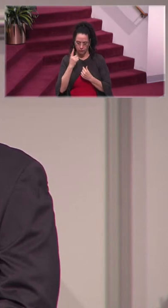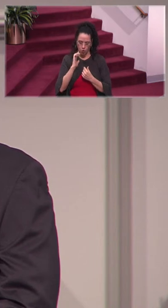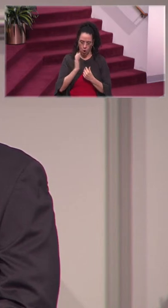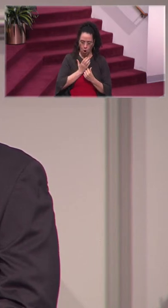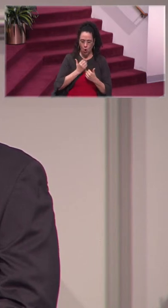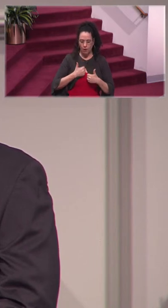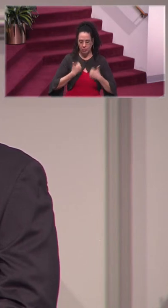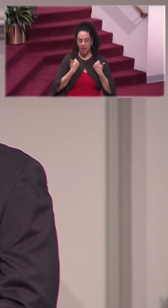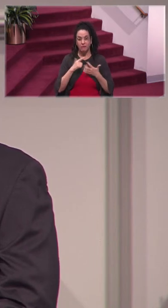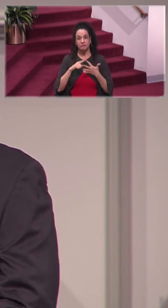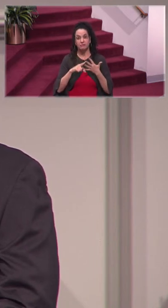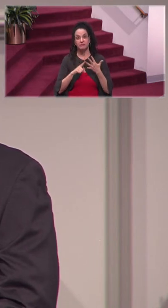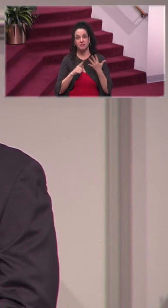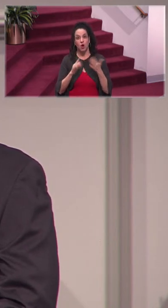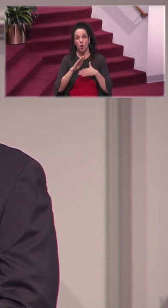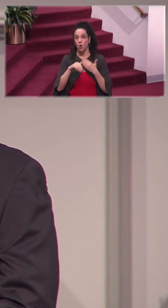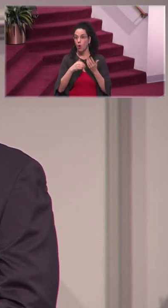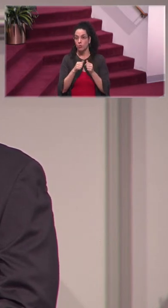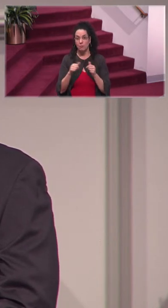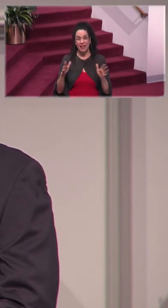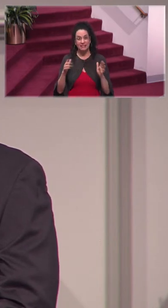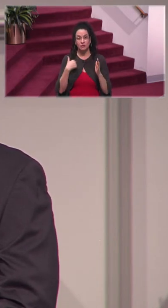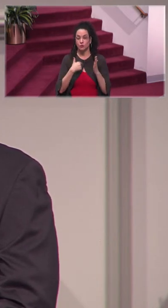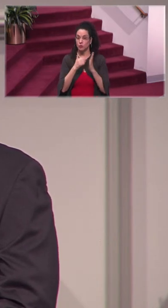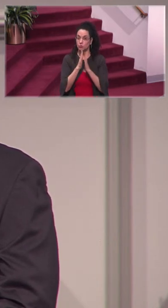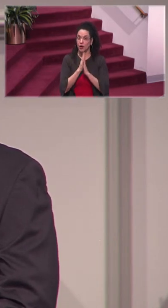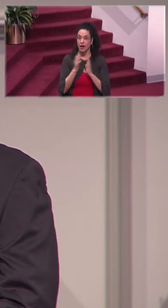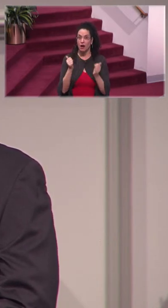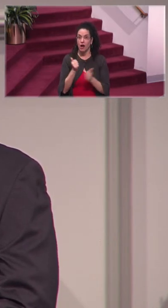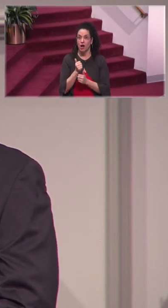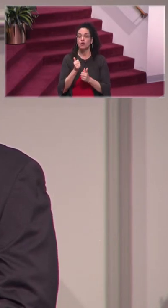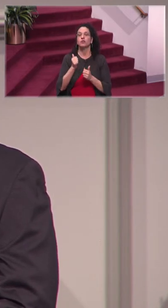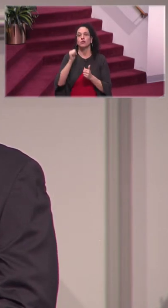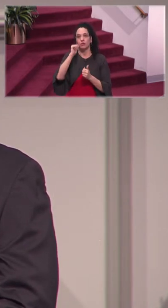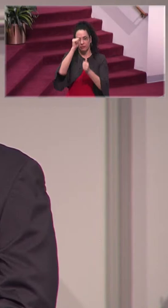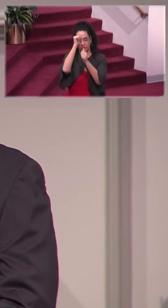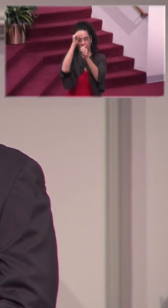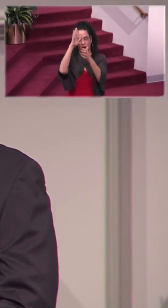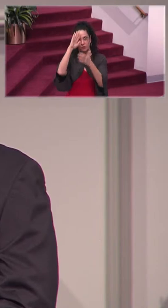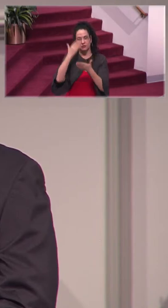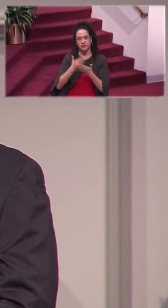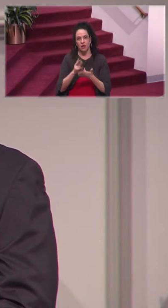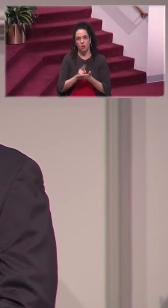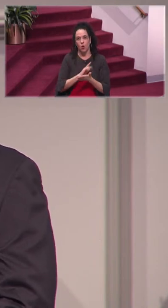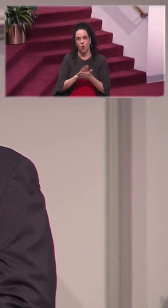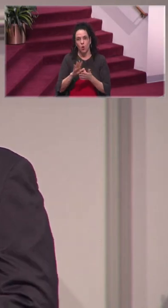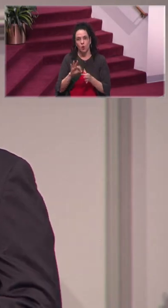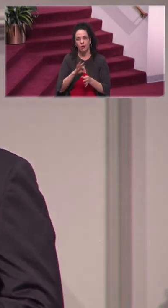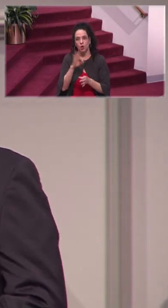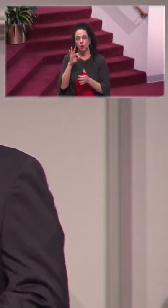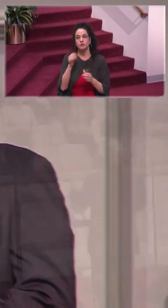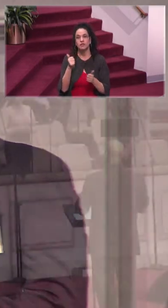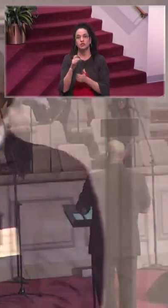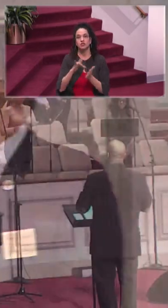ask these blessings and more in the name of the Father, Son, and the Holy Ghost. In Jesus' precious name we pray. Amen.